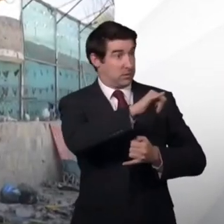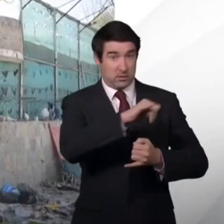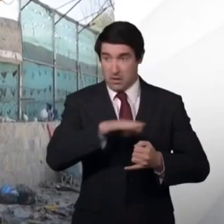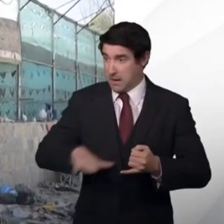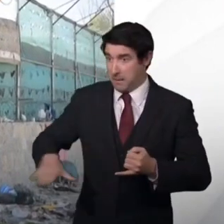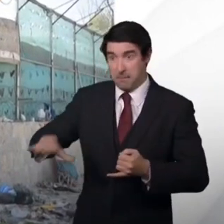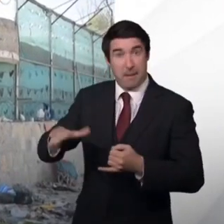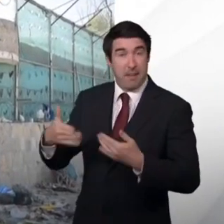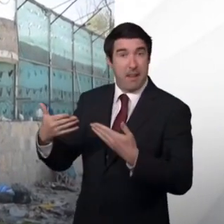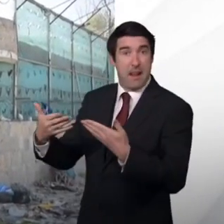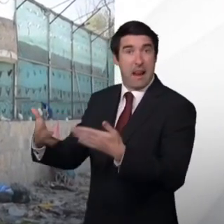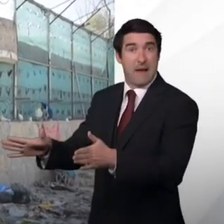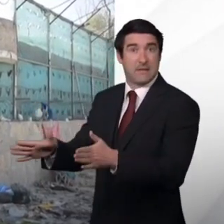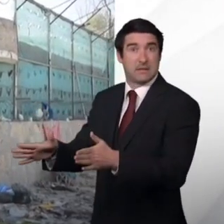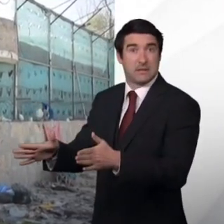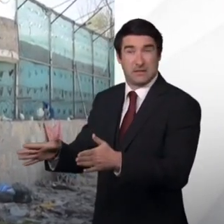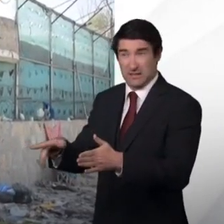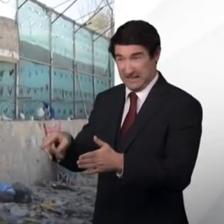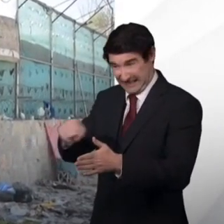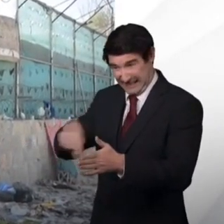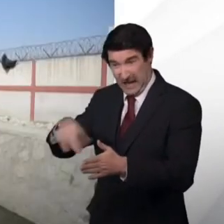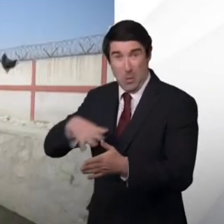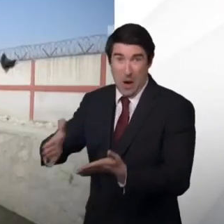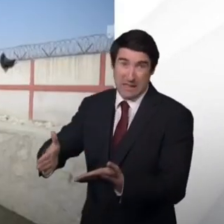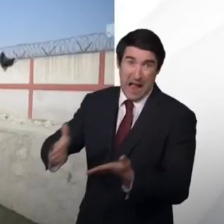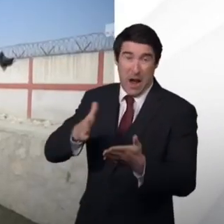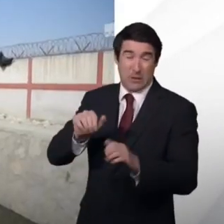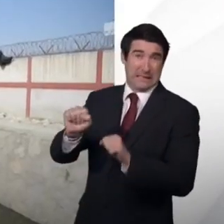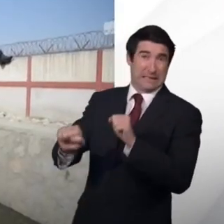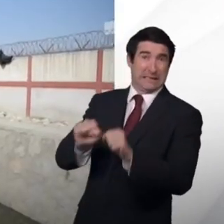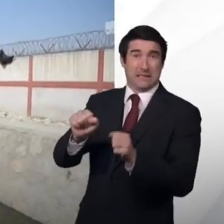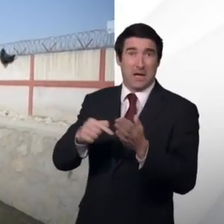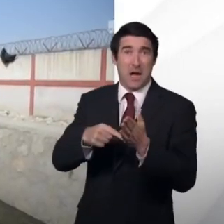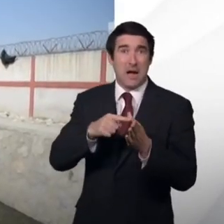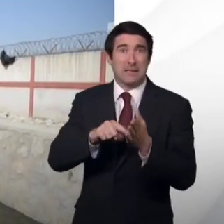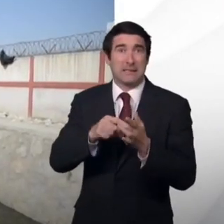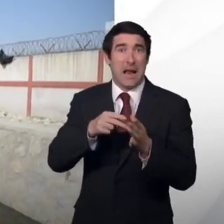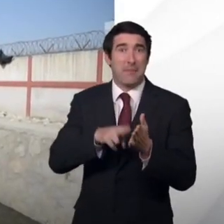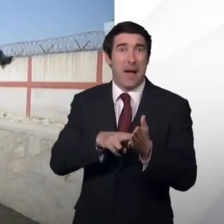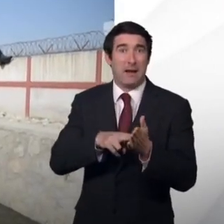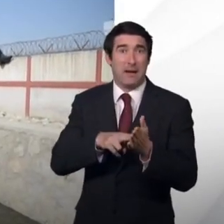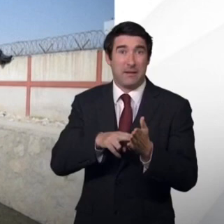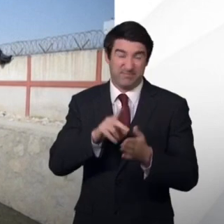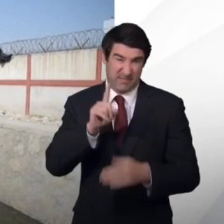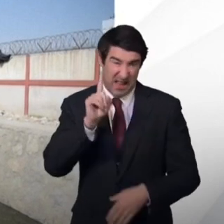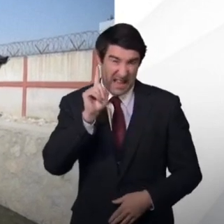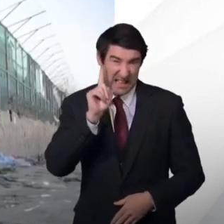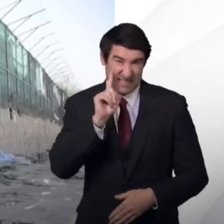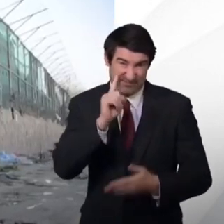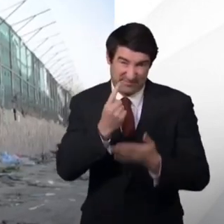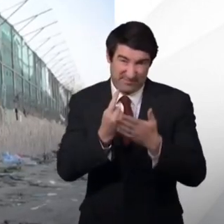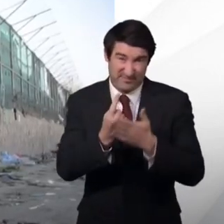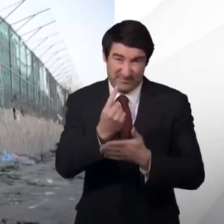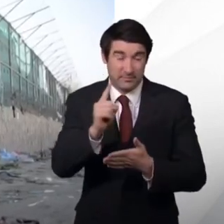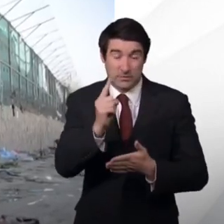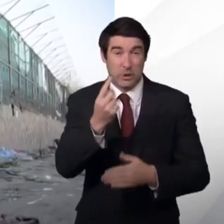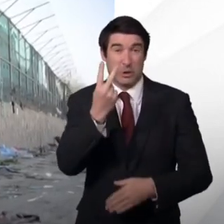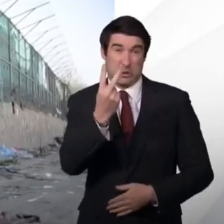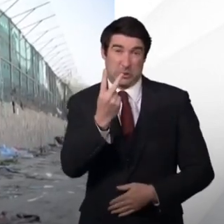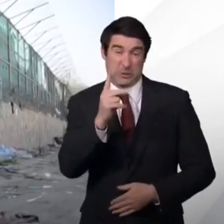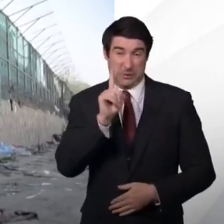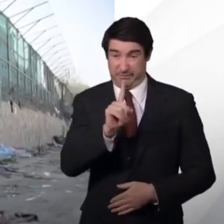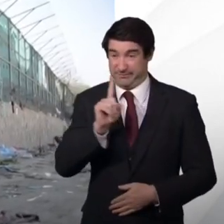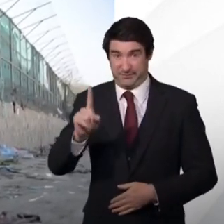Taliban rule. Kabul is still reeling from two suicide bombings at the city's airport on Thursday, which killed at